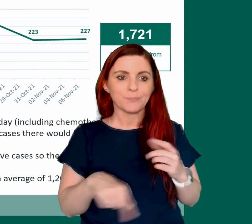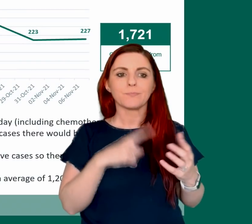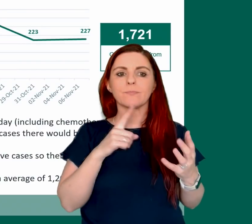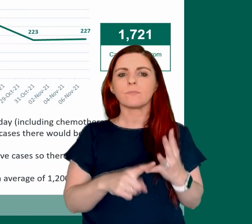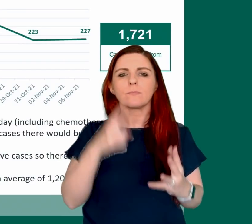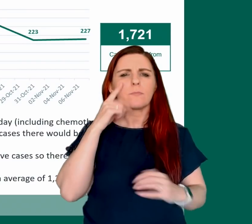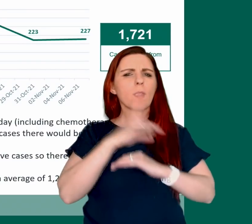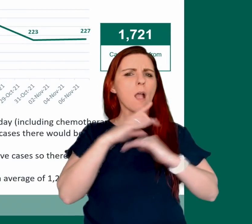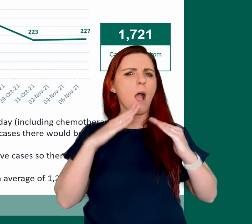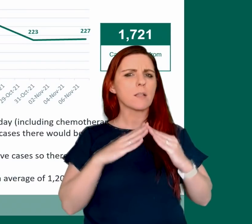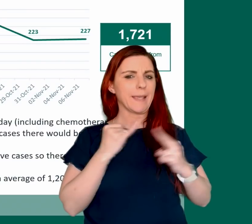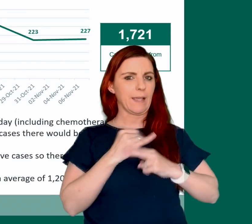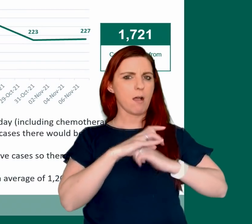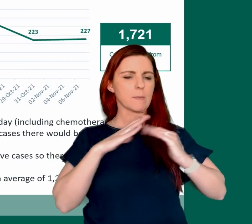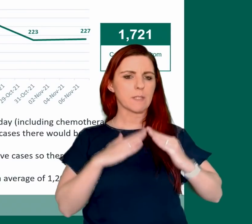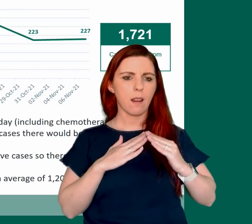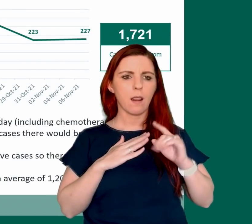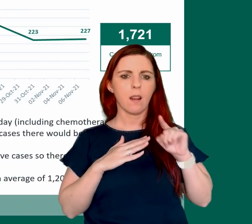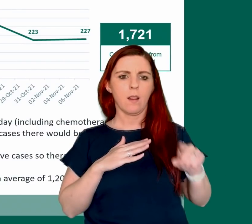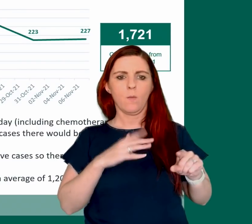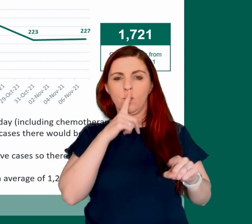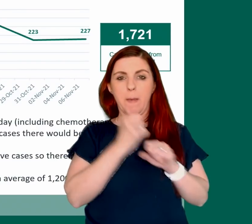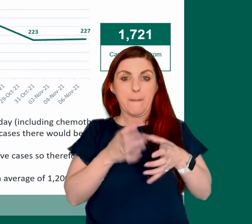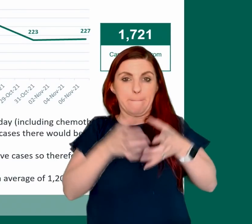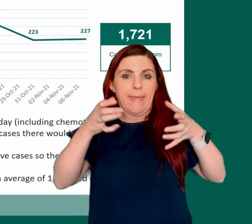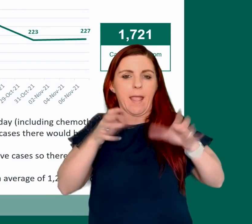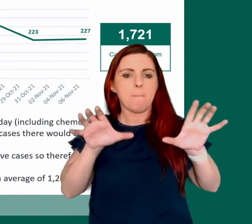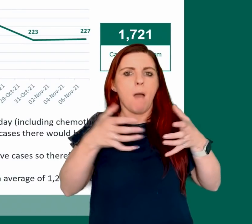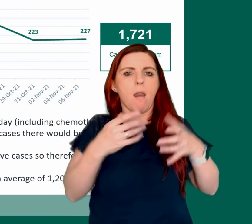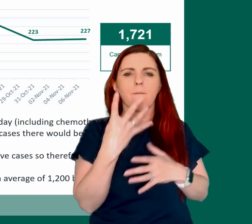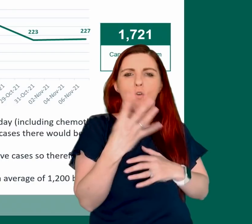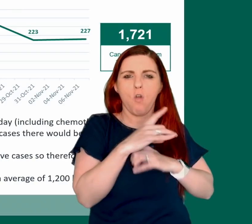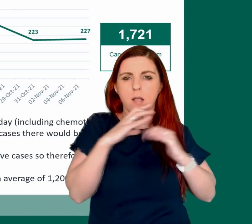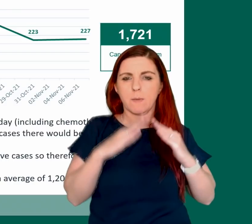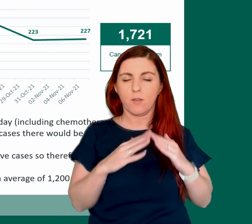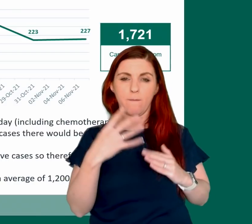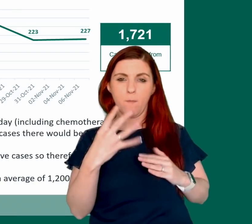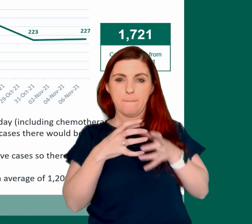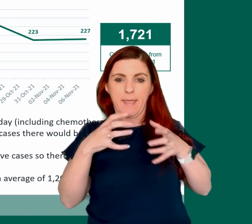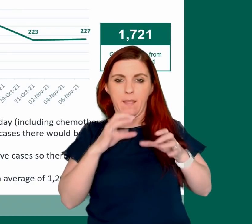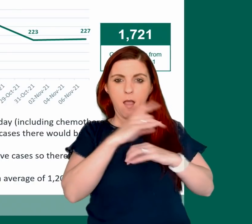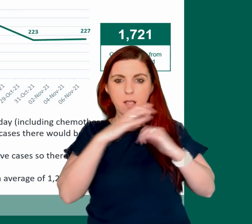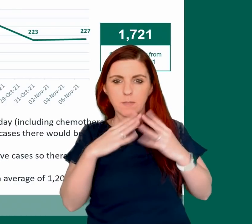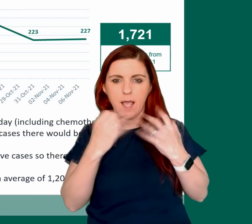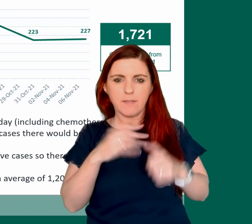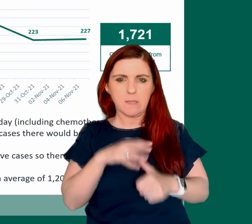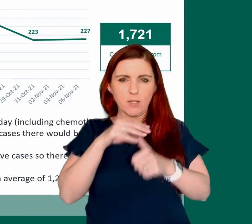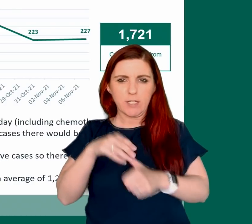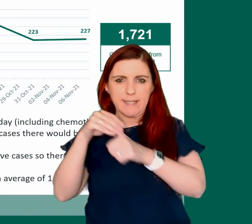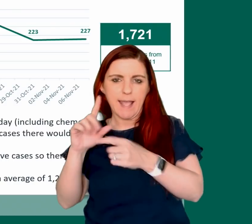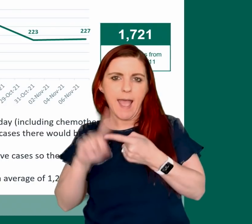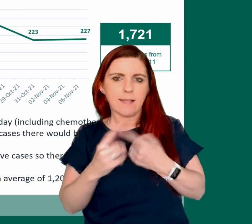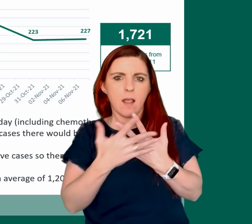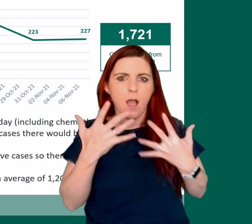hospital piece then in terms of our Model 4 sites, and again, our Model 4 hospitals are the big hospitals that would have lots of specialties and a lot of